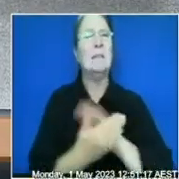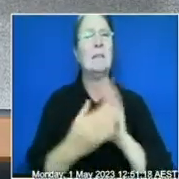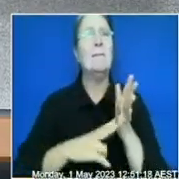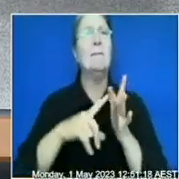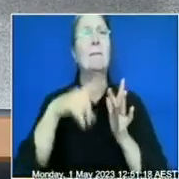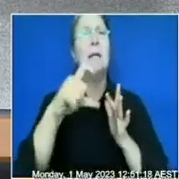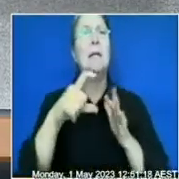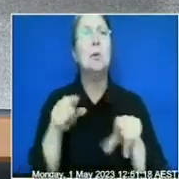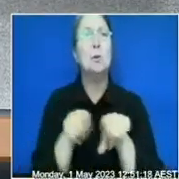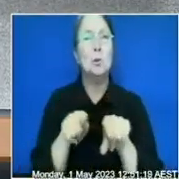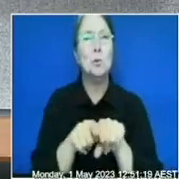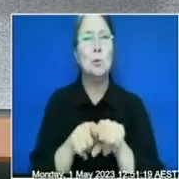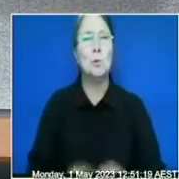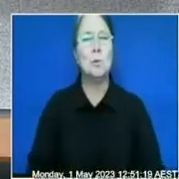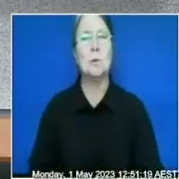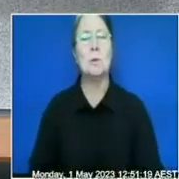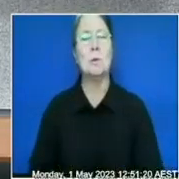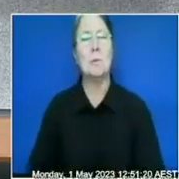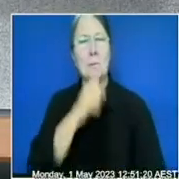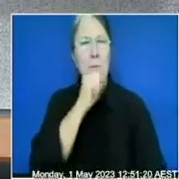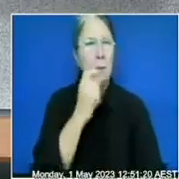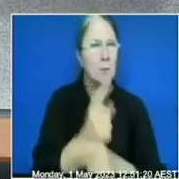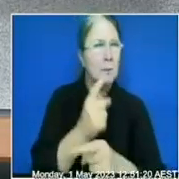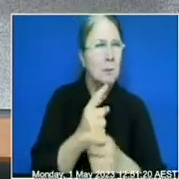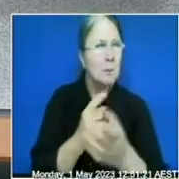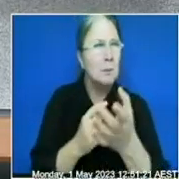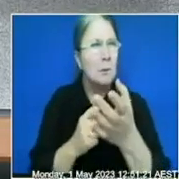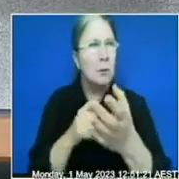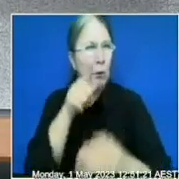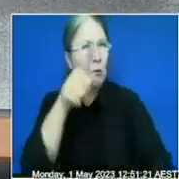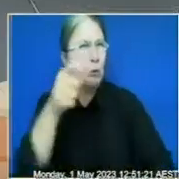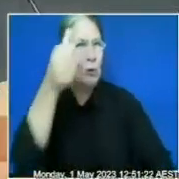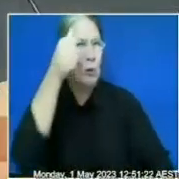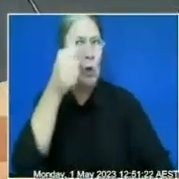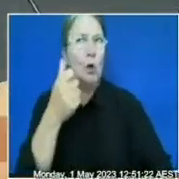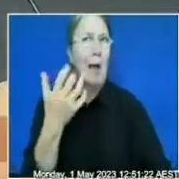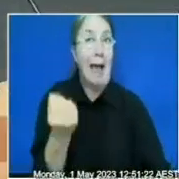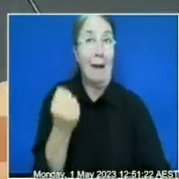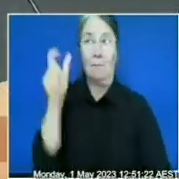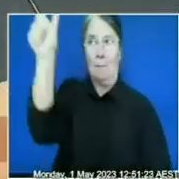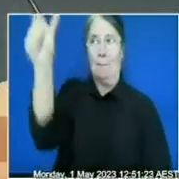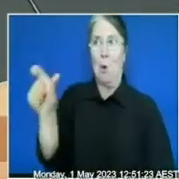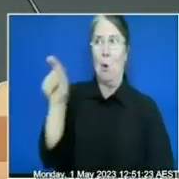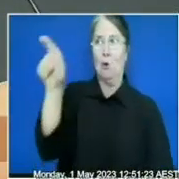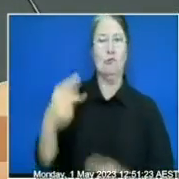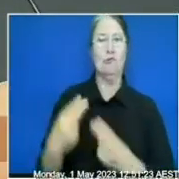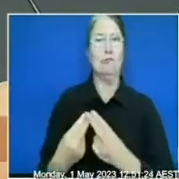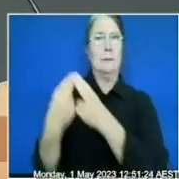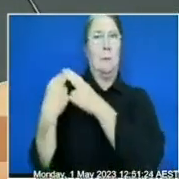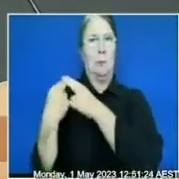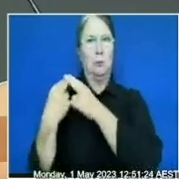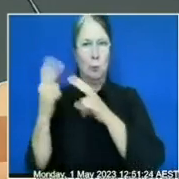the uptake by young Aboriginal people of access to Headspace services?